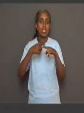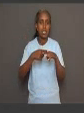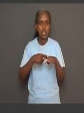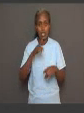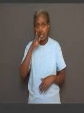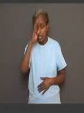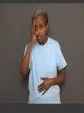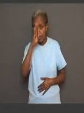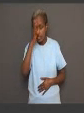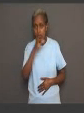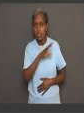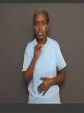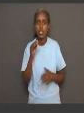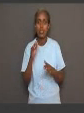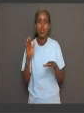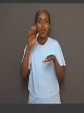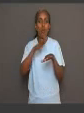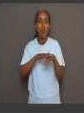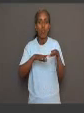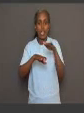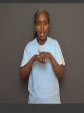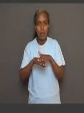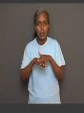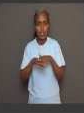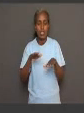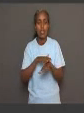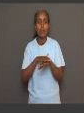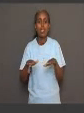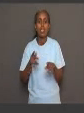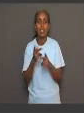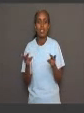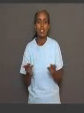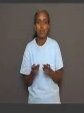creating an overlapping planar space.